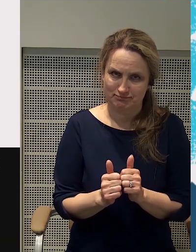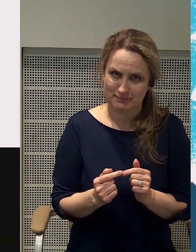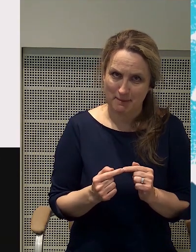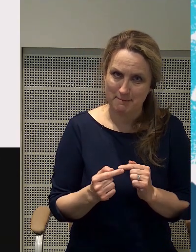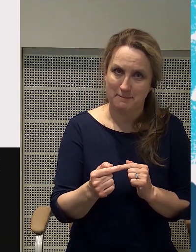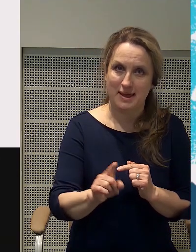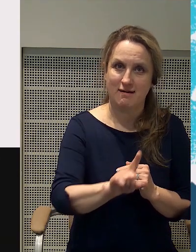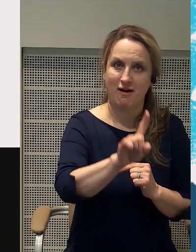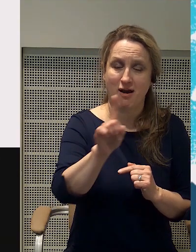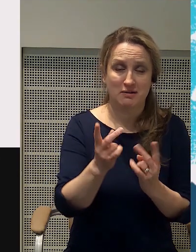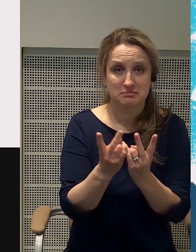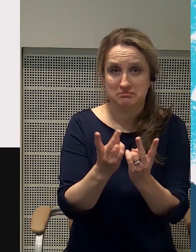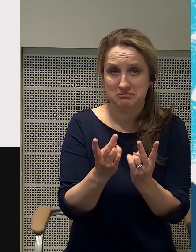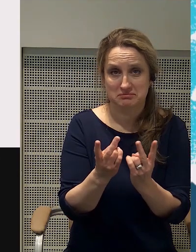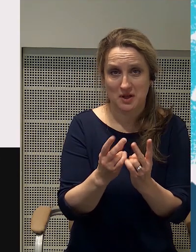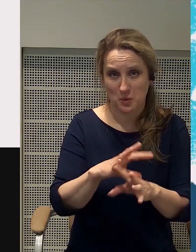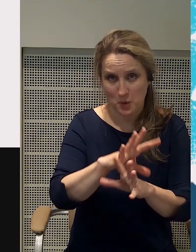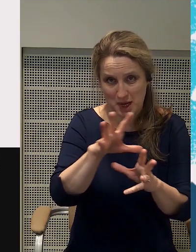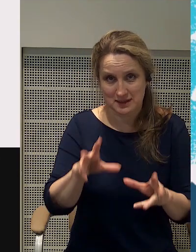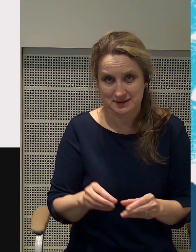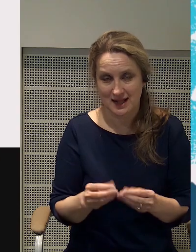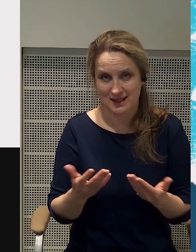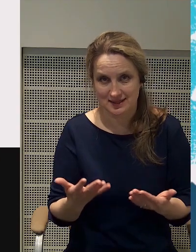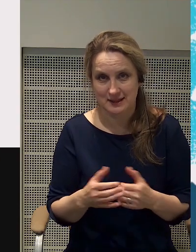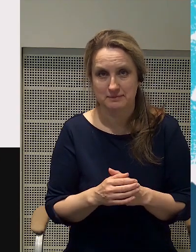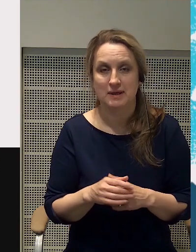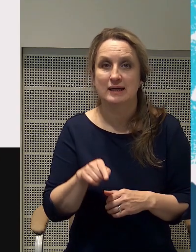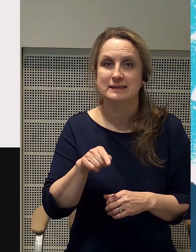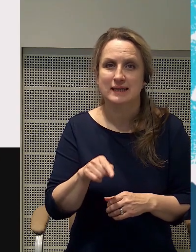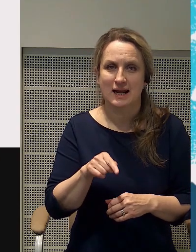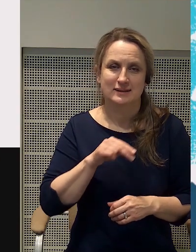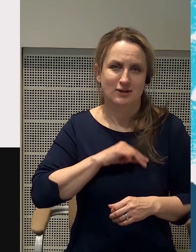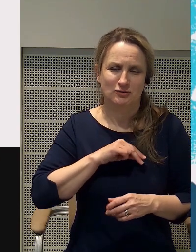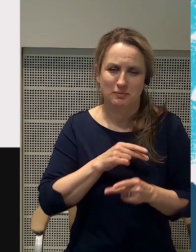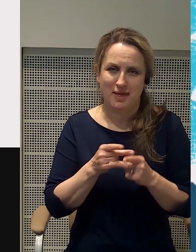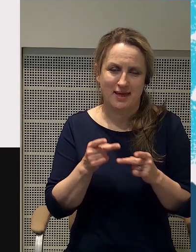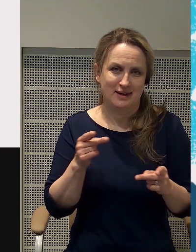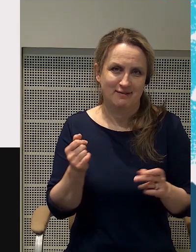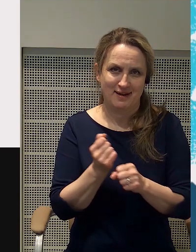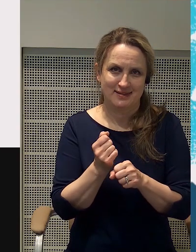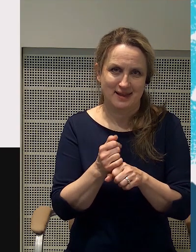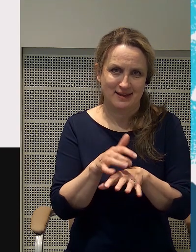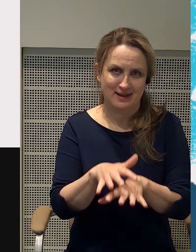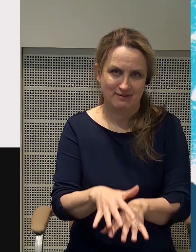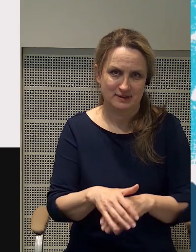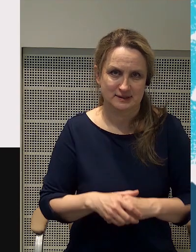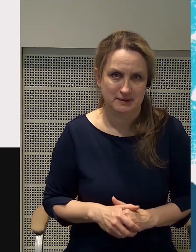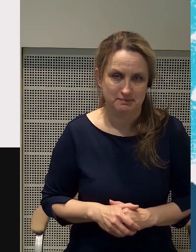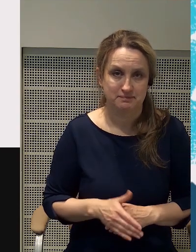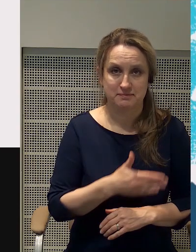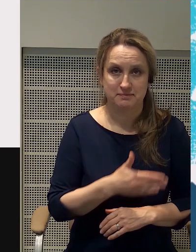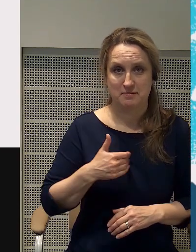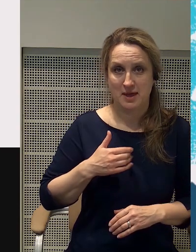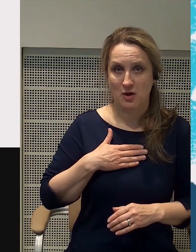of activities that I told you before. At Humanized, we are all patient advocates. Patients are